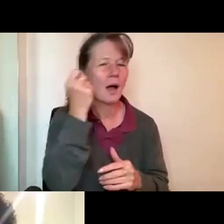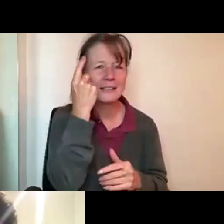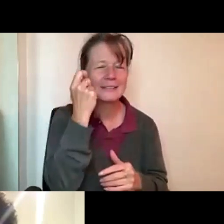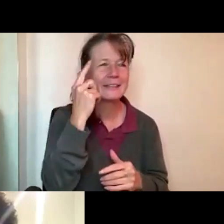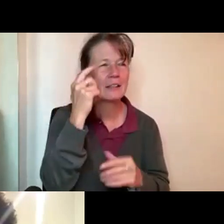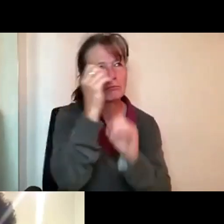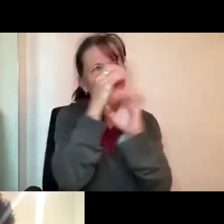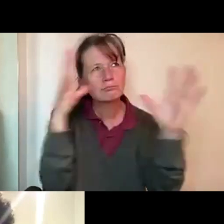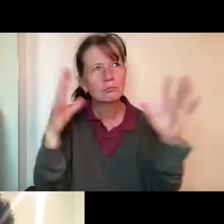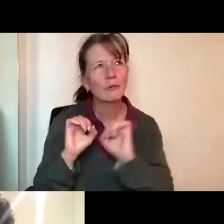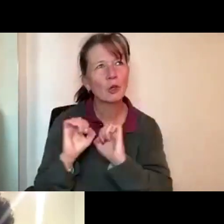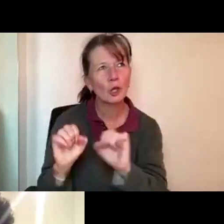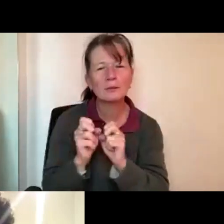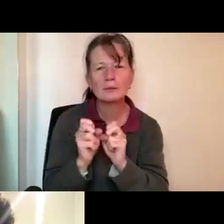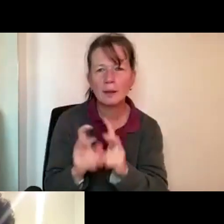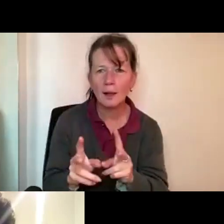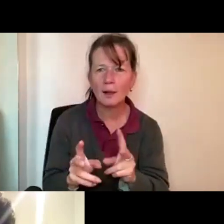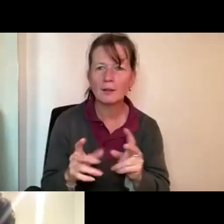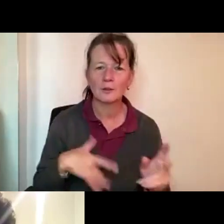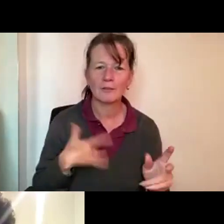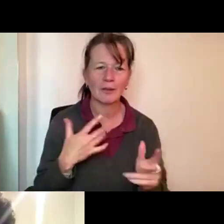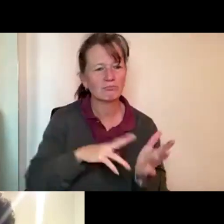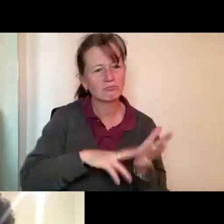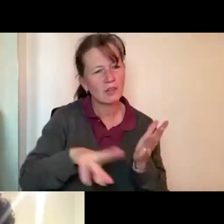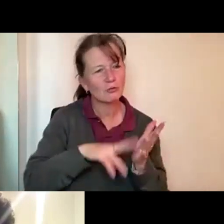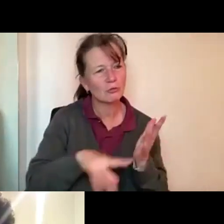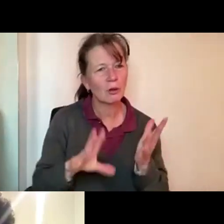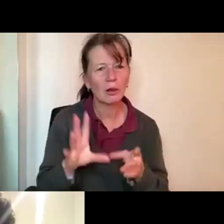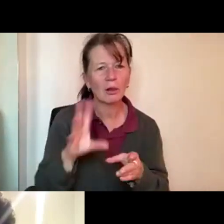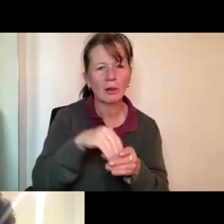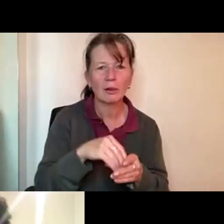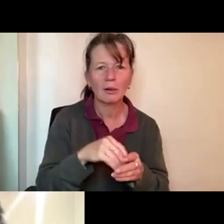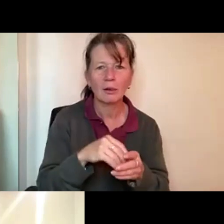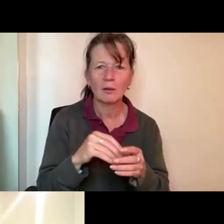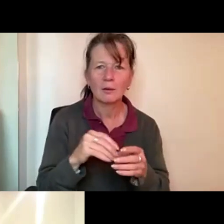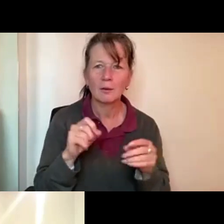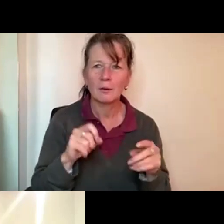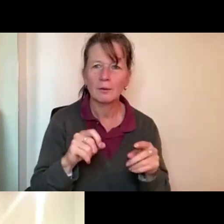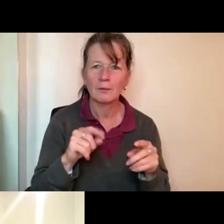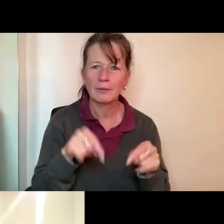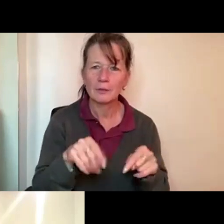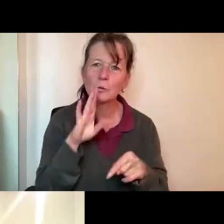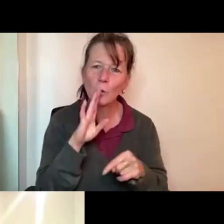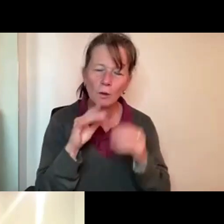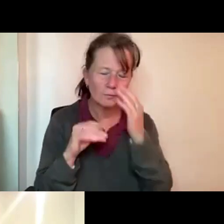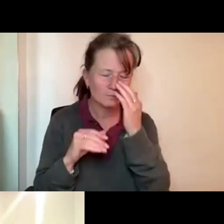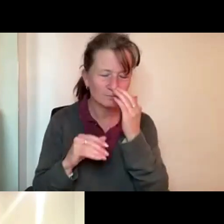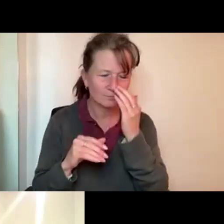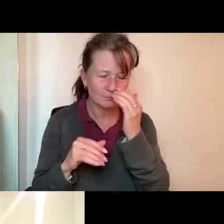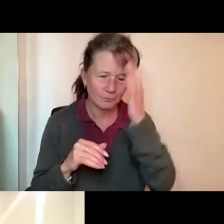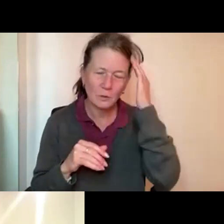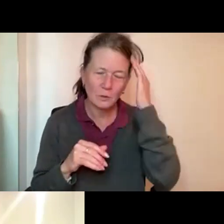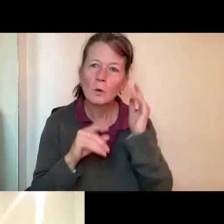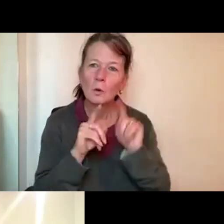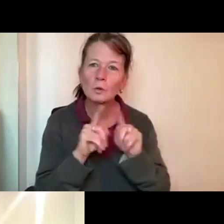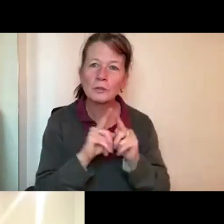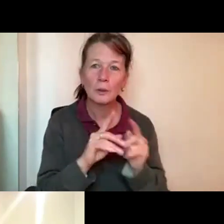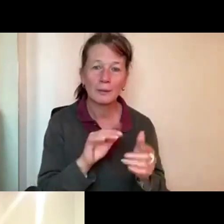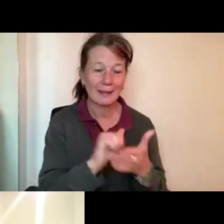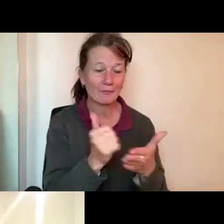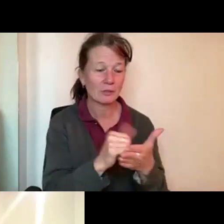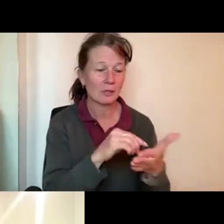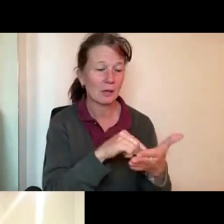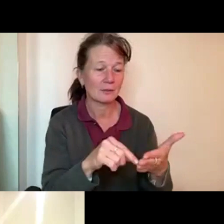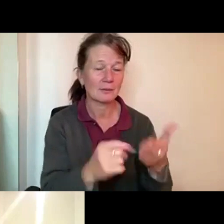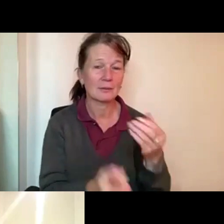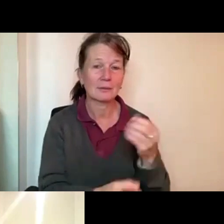into her style. So it felt very natural to approach this call. And also it was advertised happening in